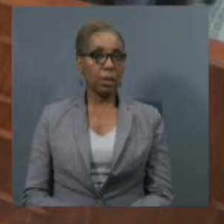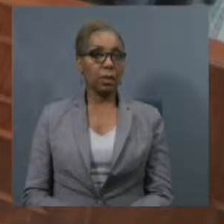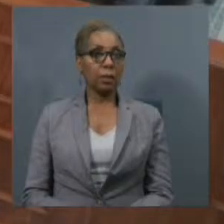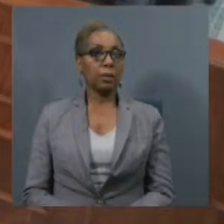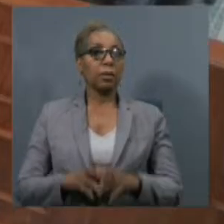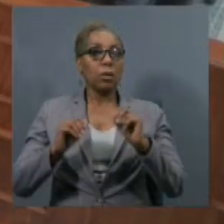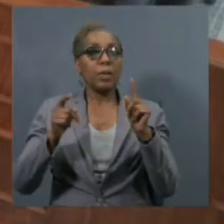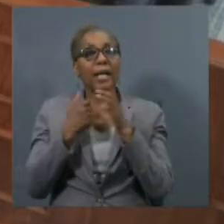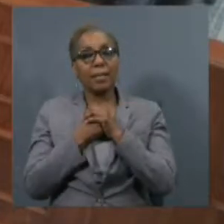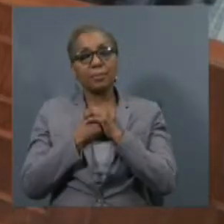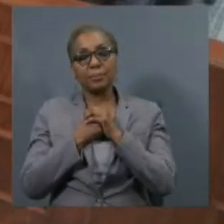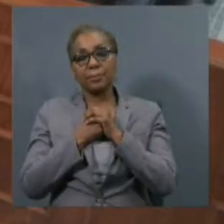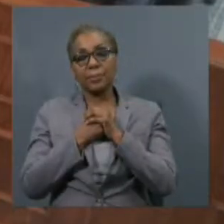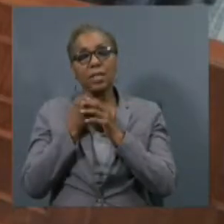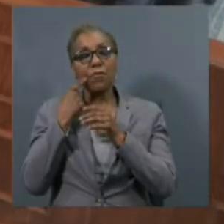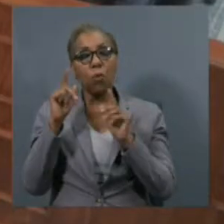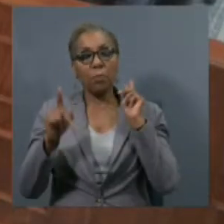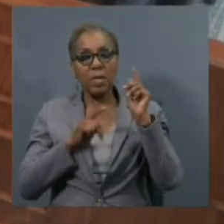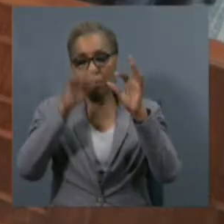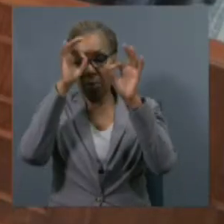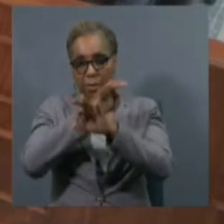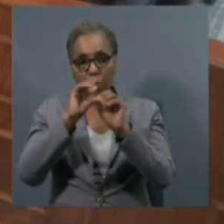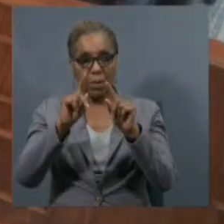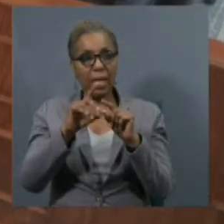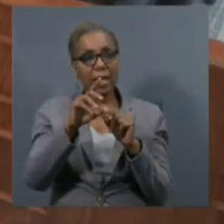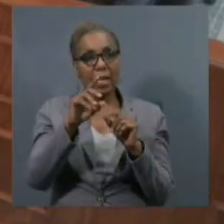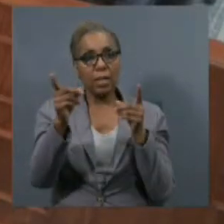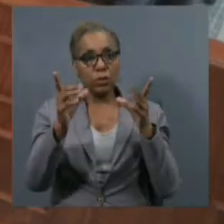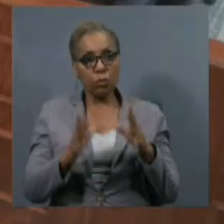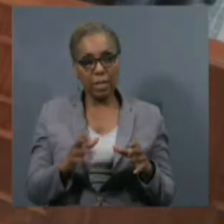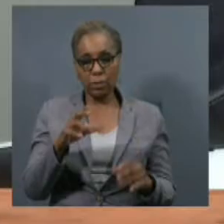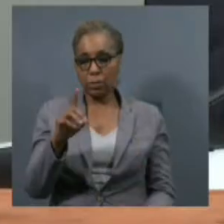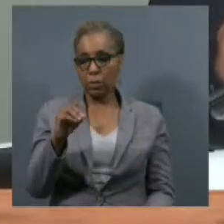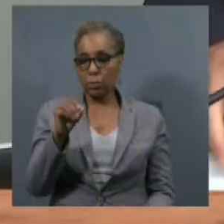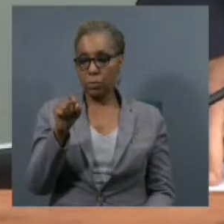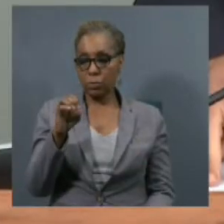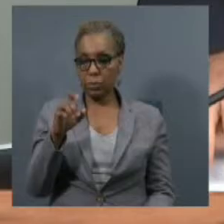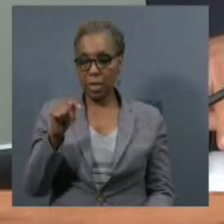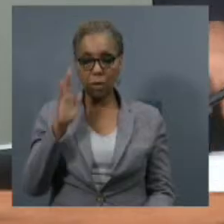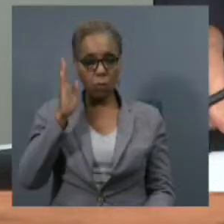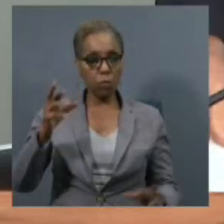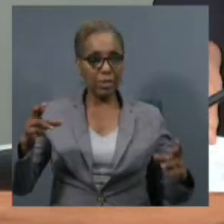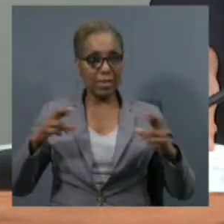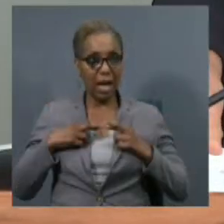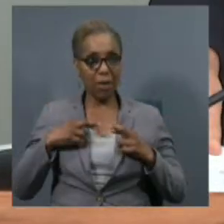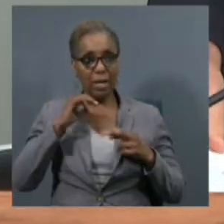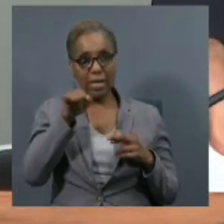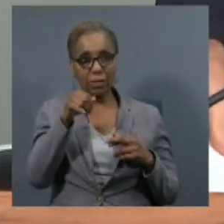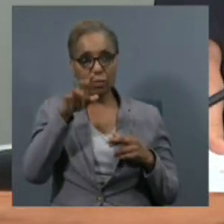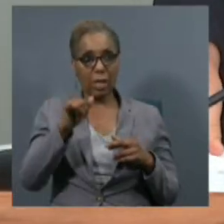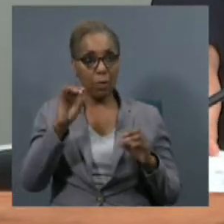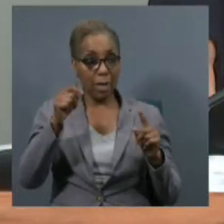And for those who may not be aware, Director Doucette is going to be retiring in July, but we may see,